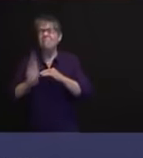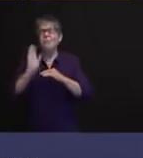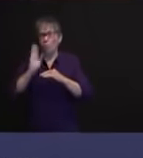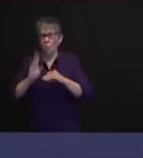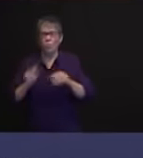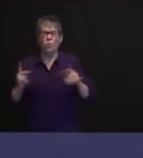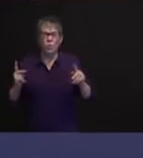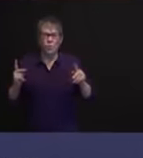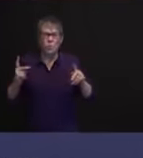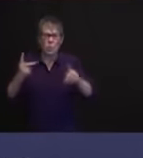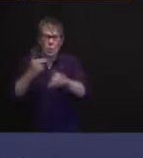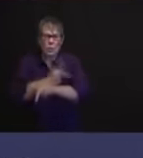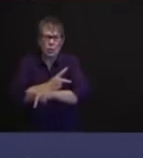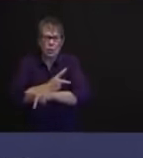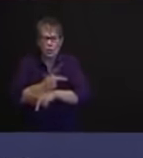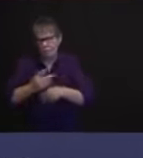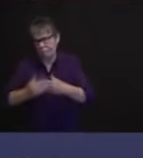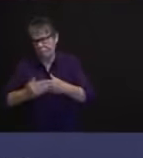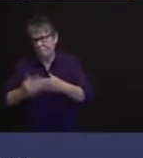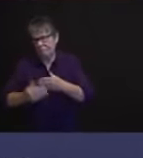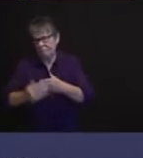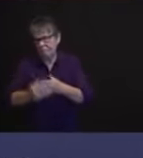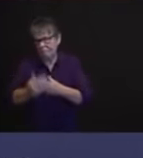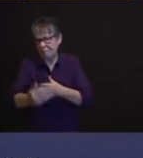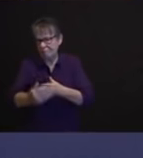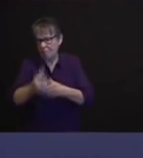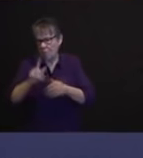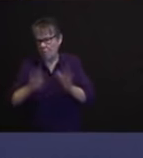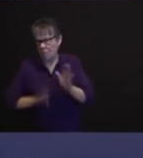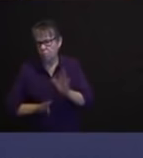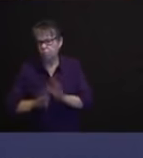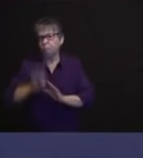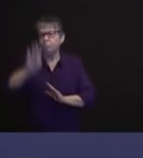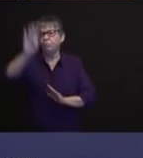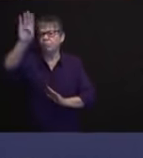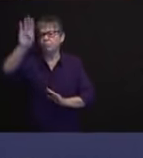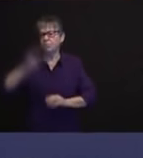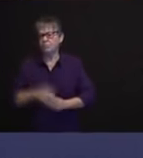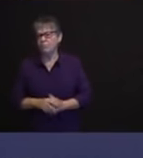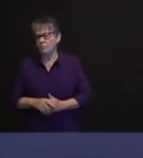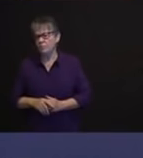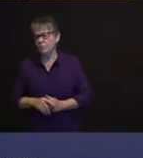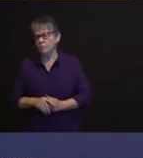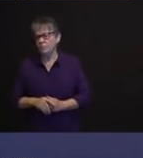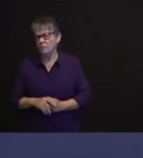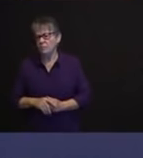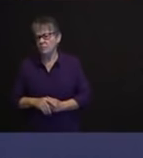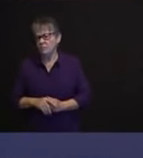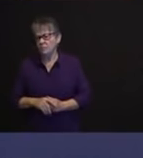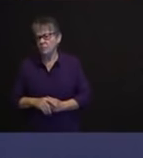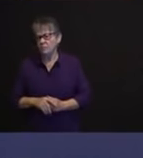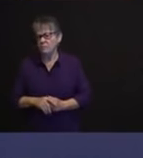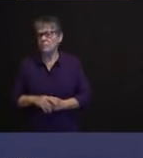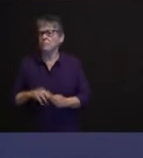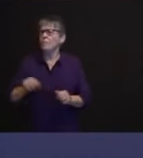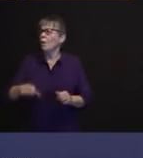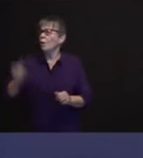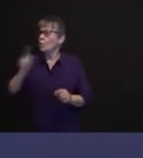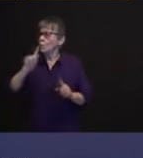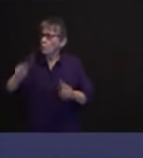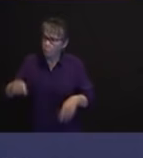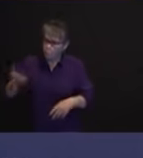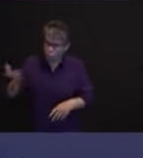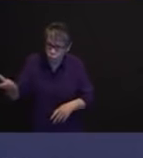administrators up and down the board. Thank you, Elise. Charlie, good to see you. Oh, well, okay. I just one question off